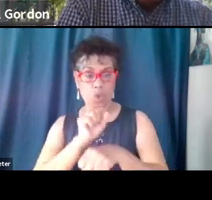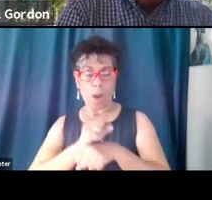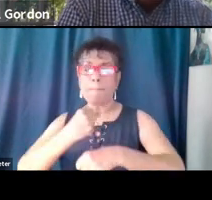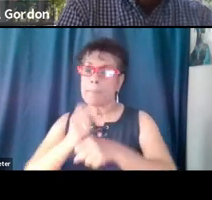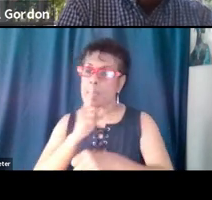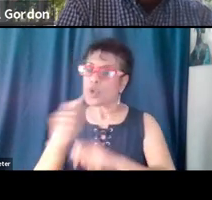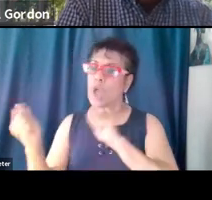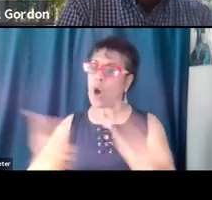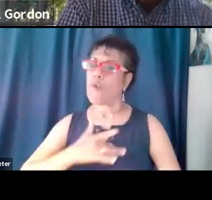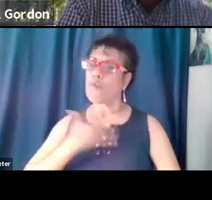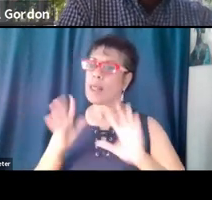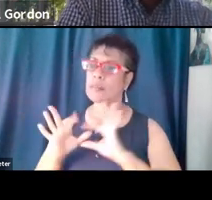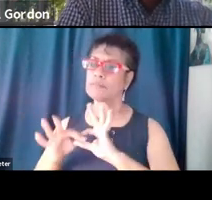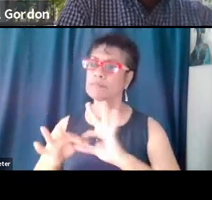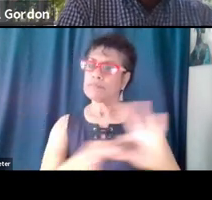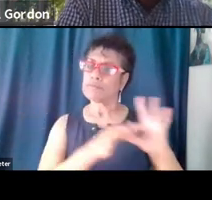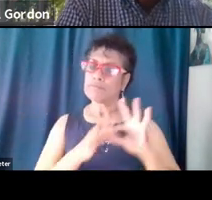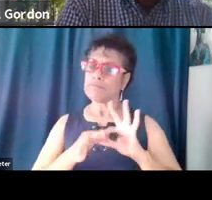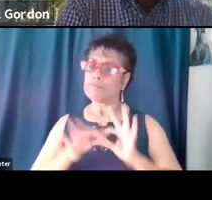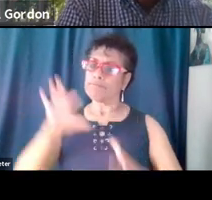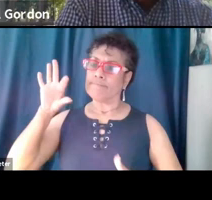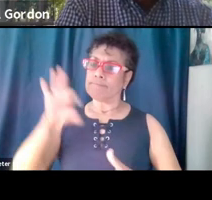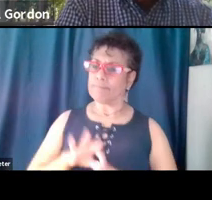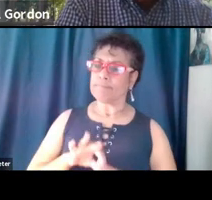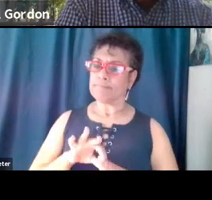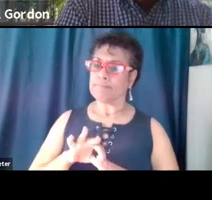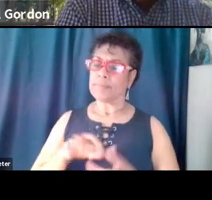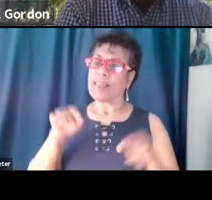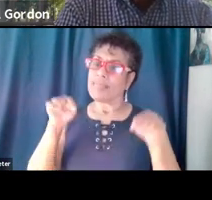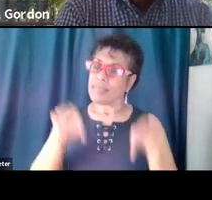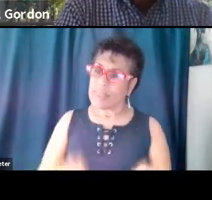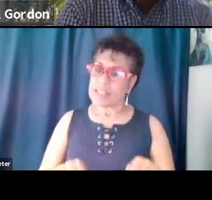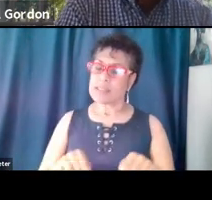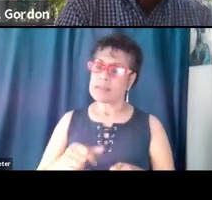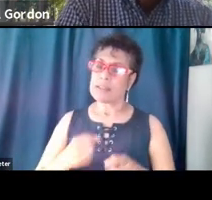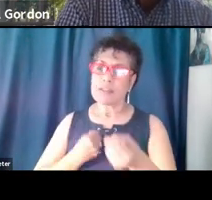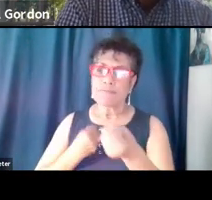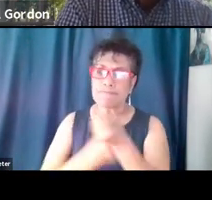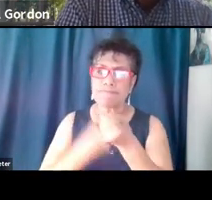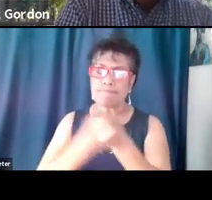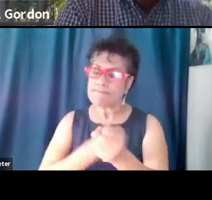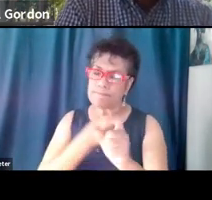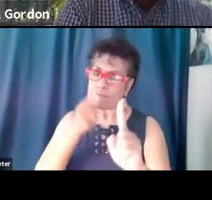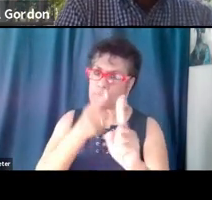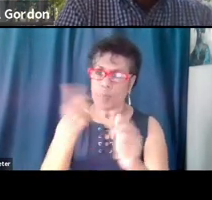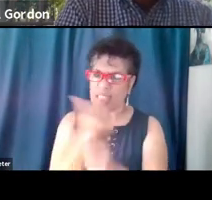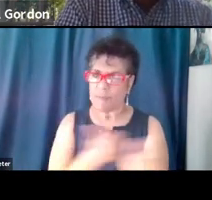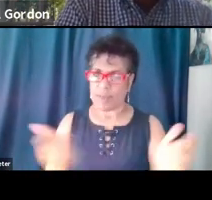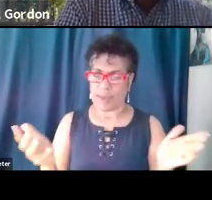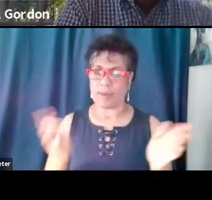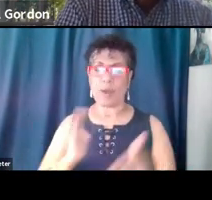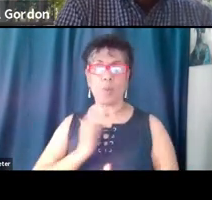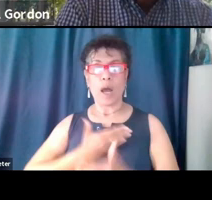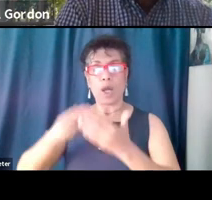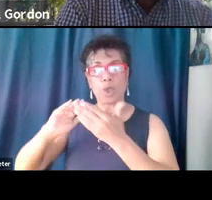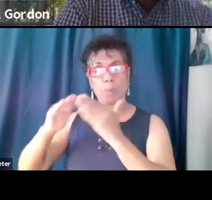they belong when they are here. This approach drives everything that we do. With the support of our community